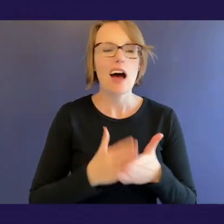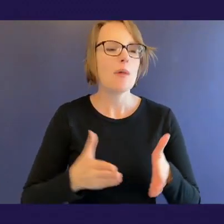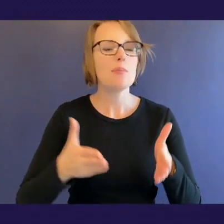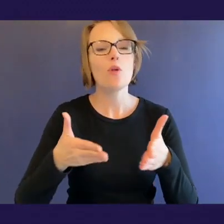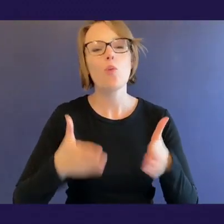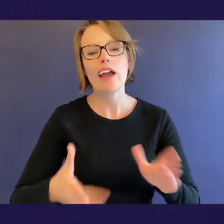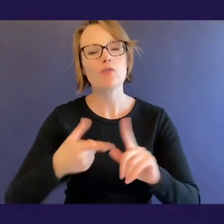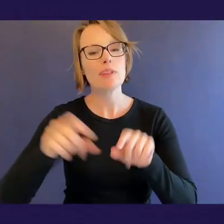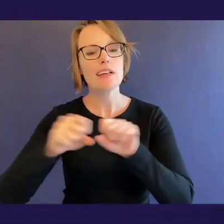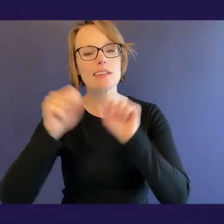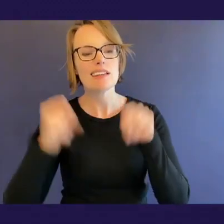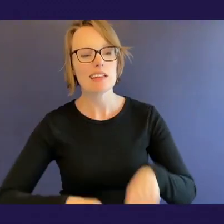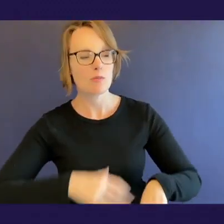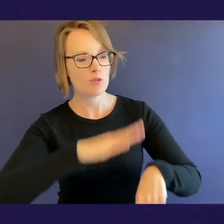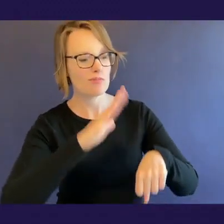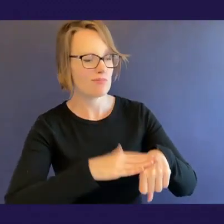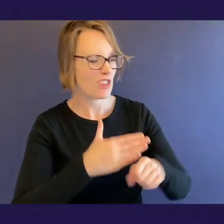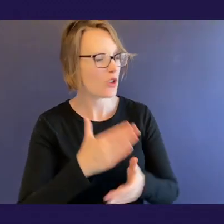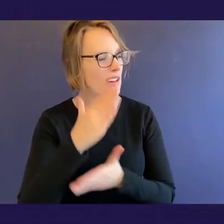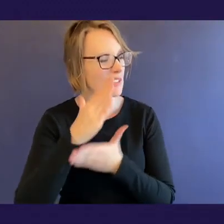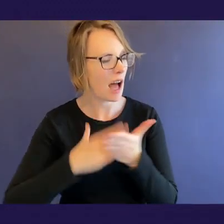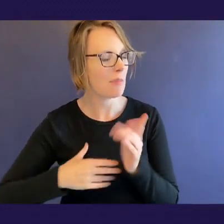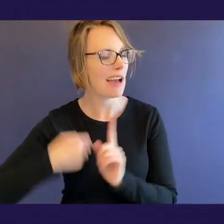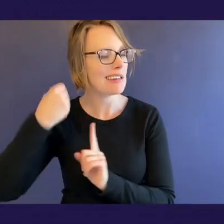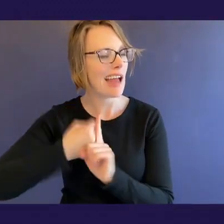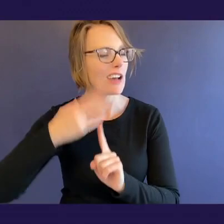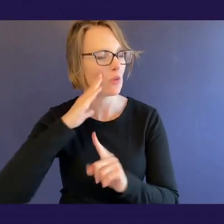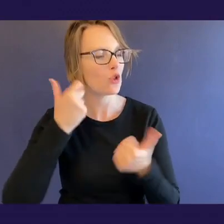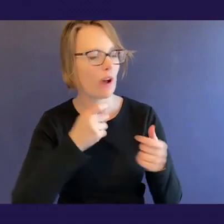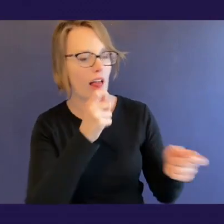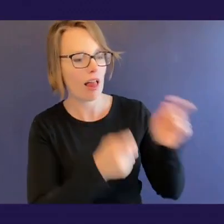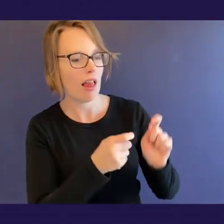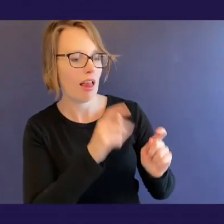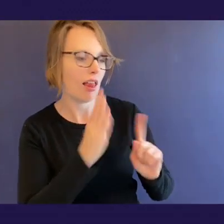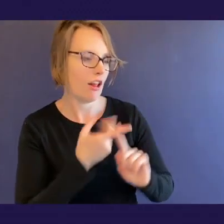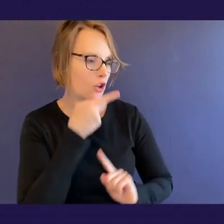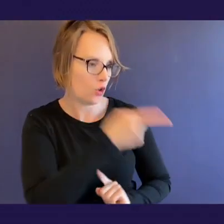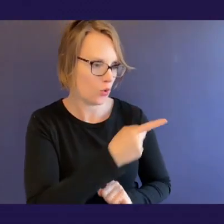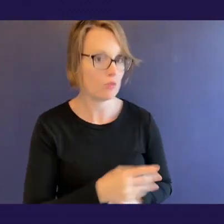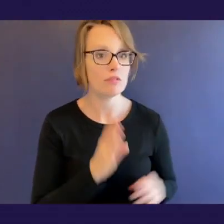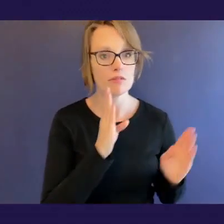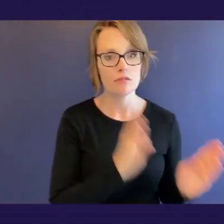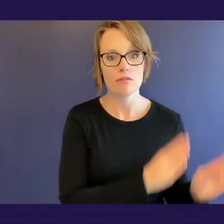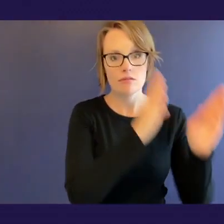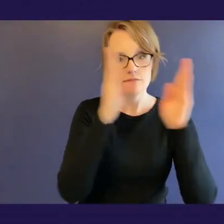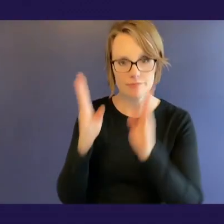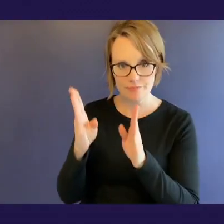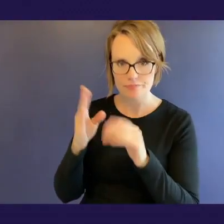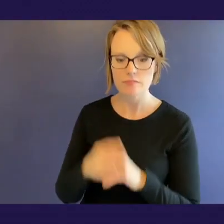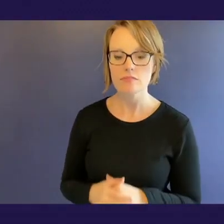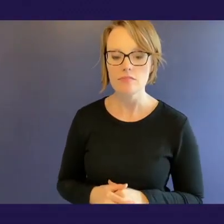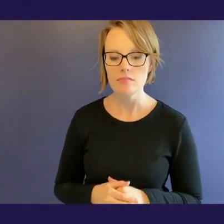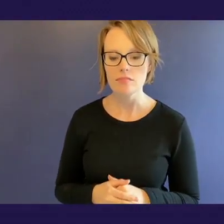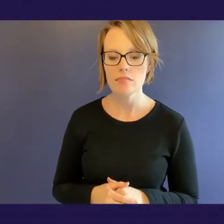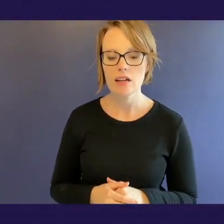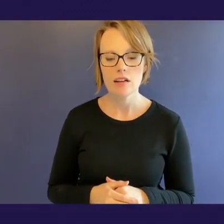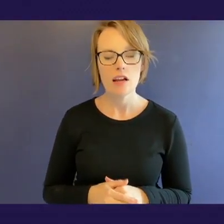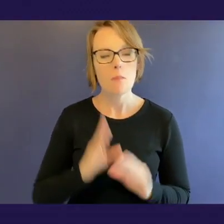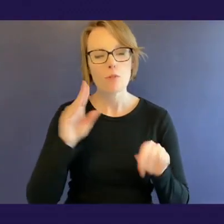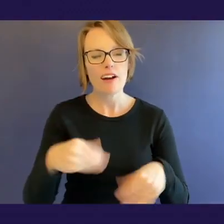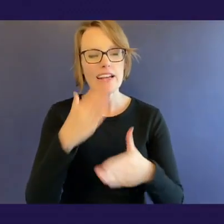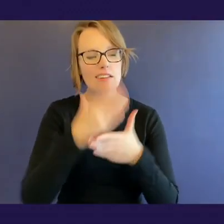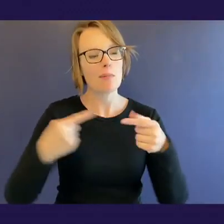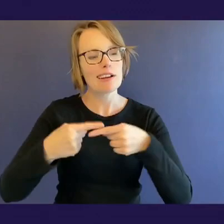that may try and manipulate you. Then kind of a refutation, sort of the counter arguments to equip you to refute those